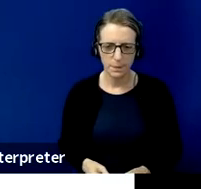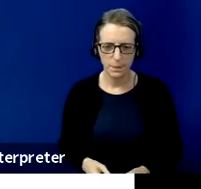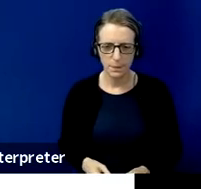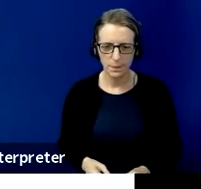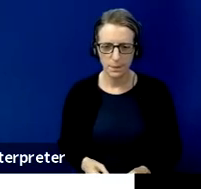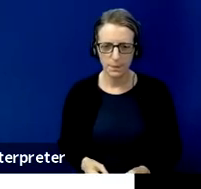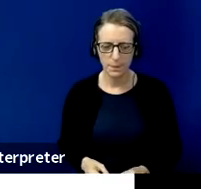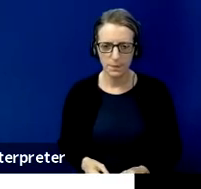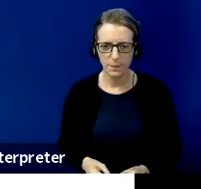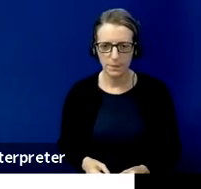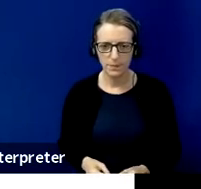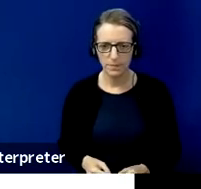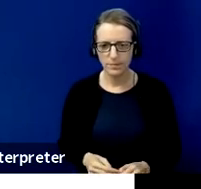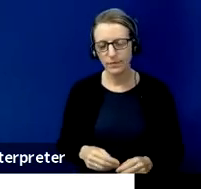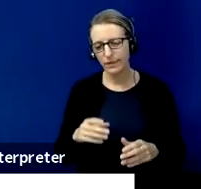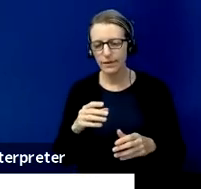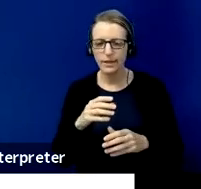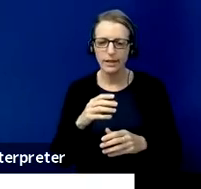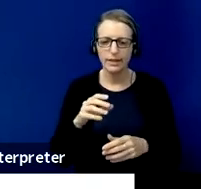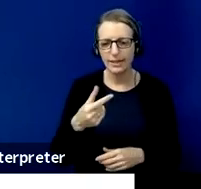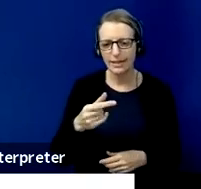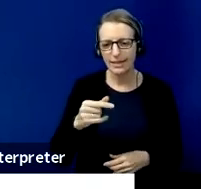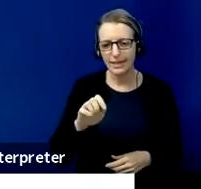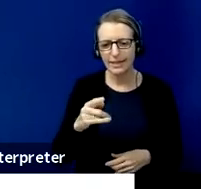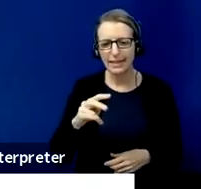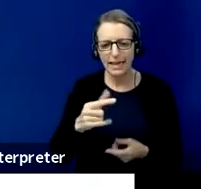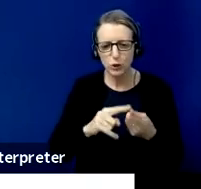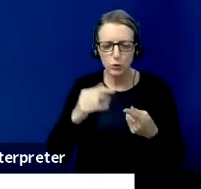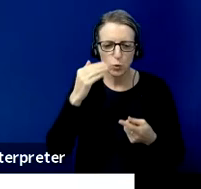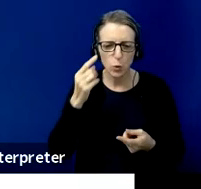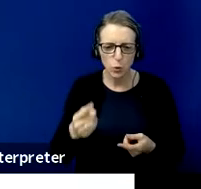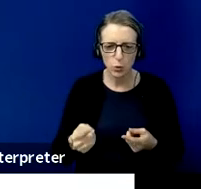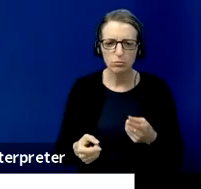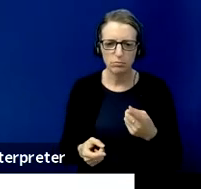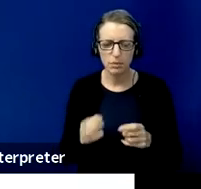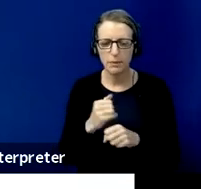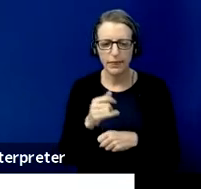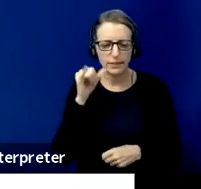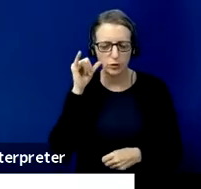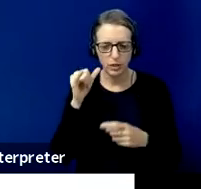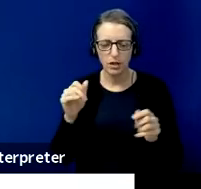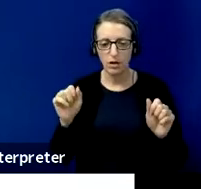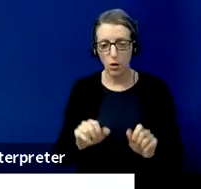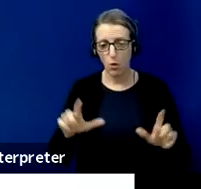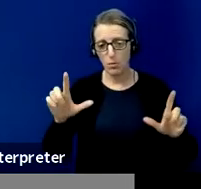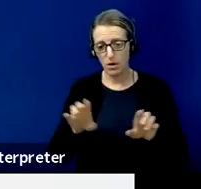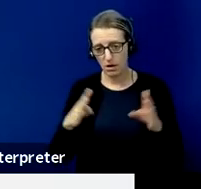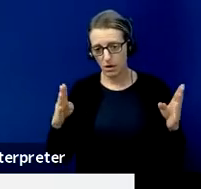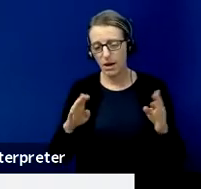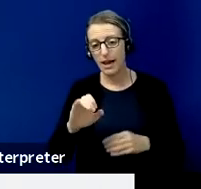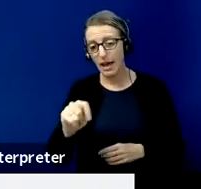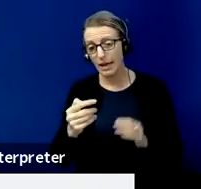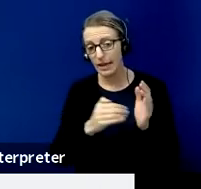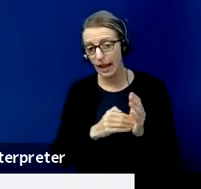So we made this getting to know you activity yesterday. If I opened it up and then I edited it again, so